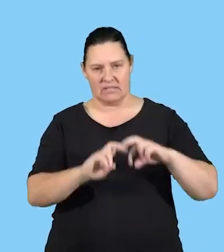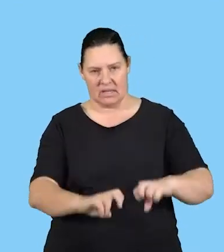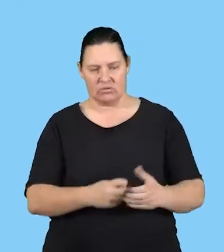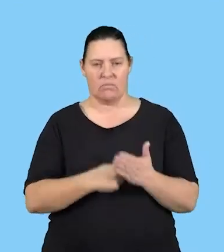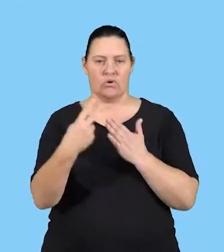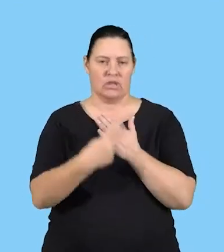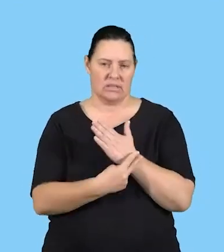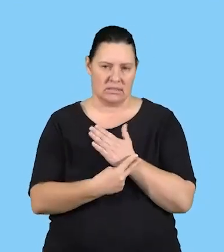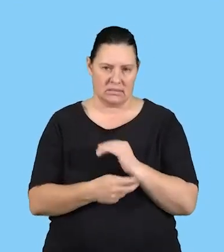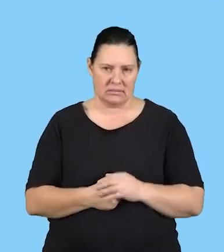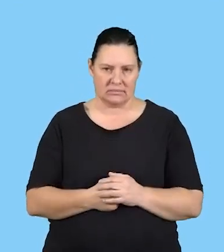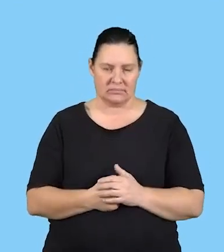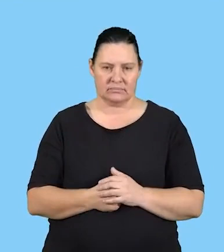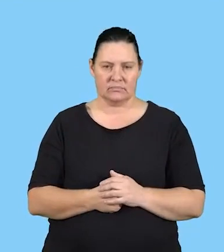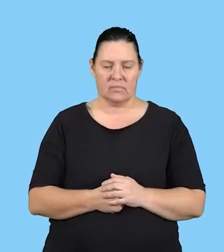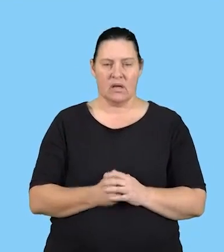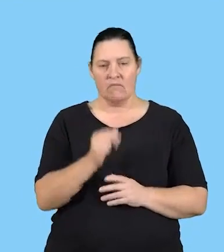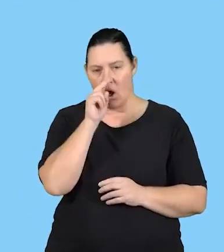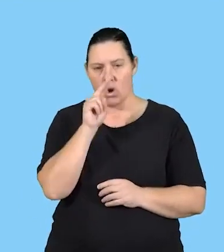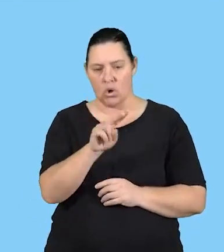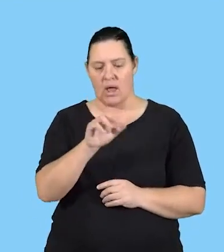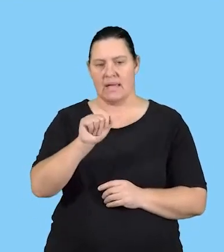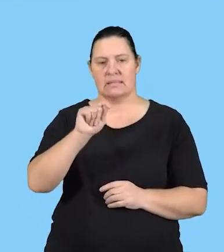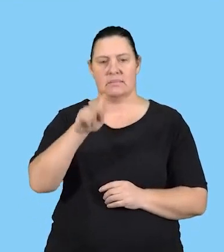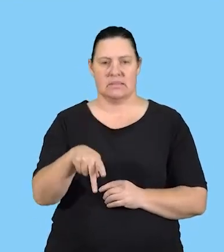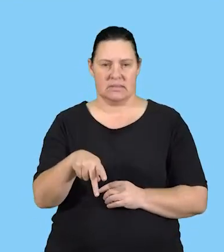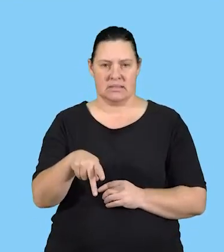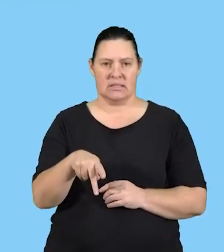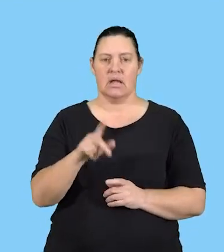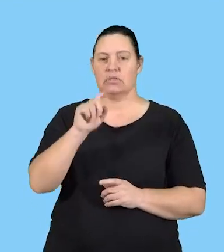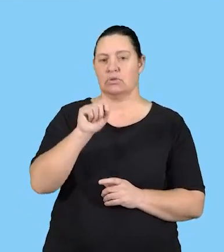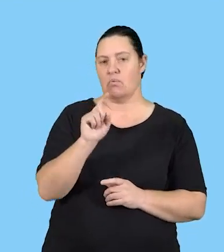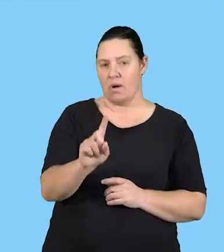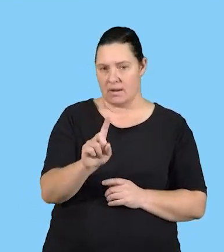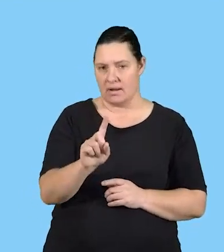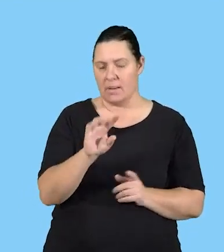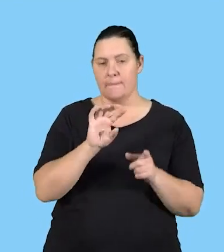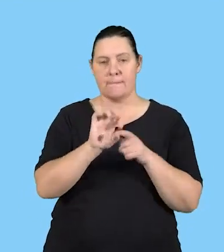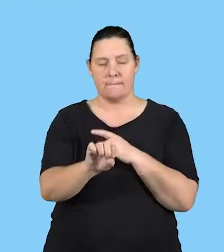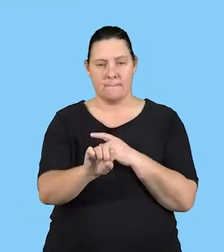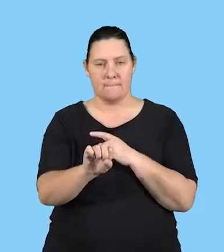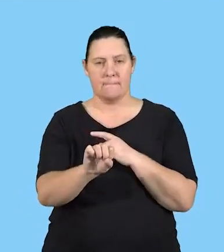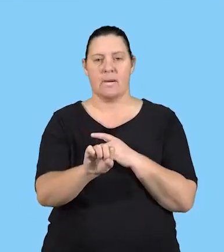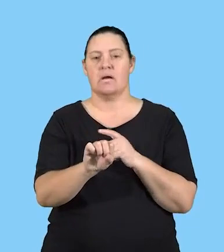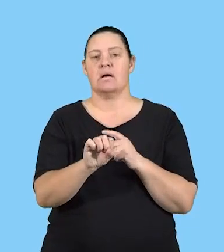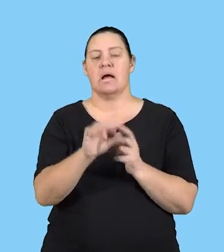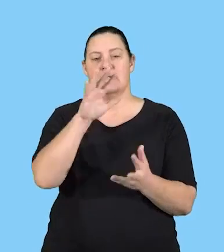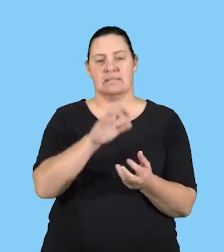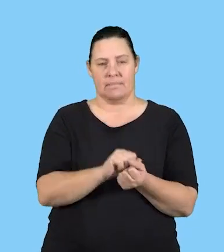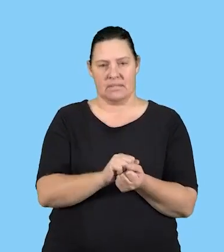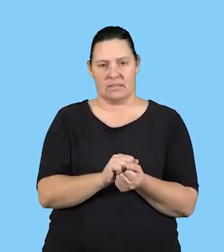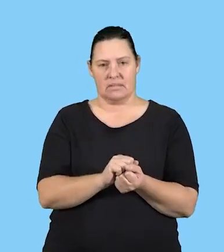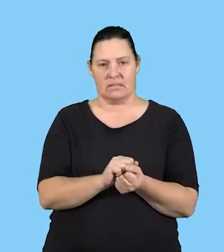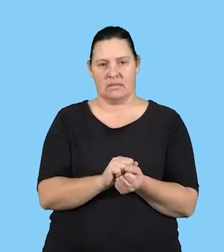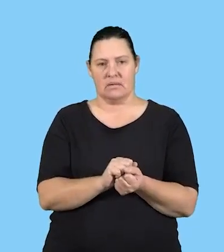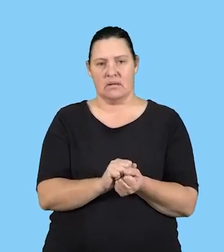project. When you look at your ATPs, in term 1, you will find that the assignment has been given